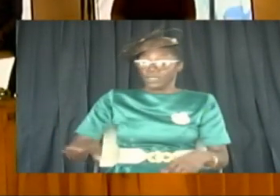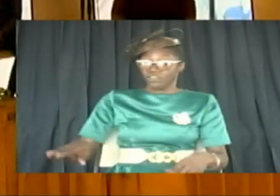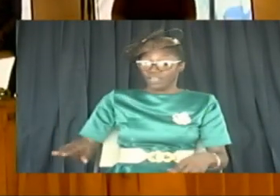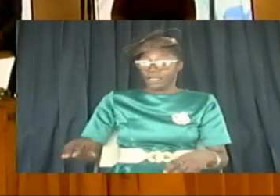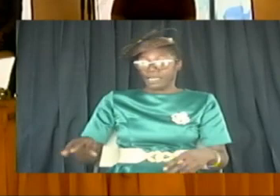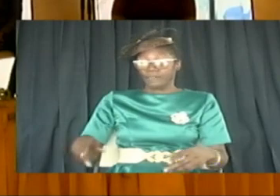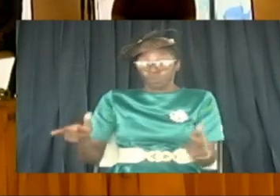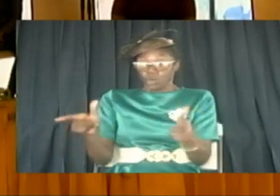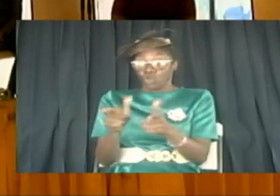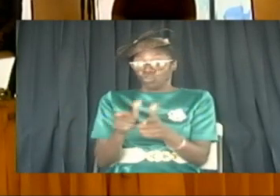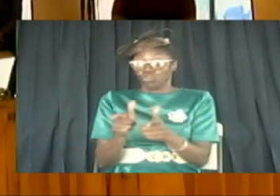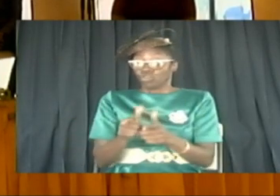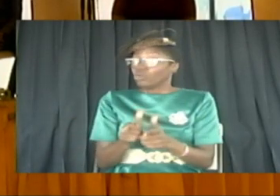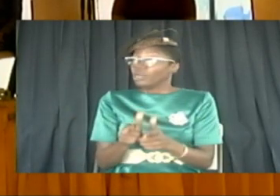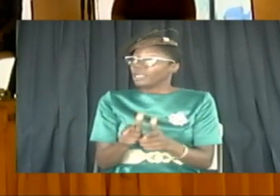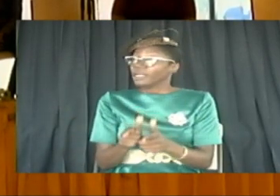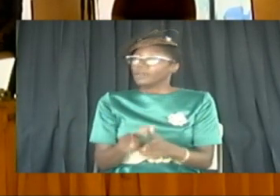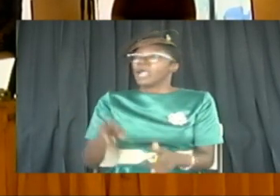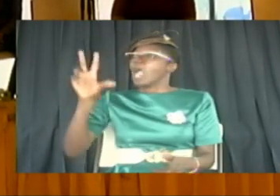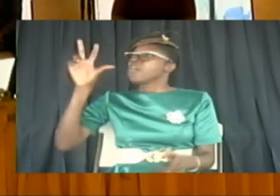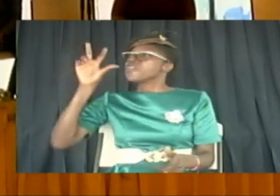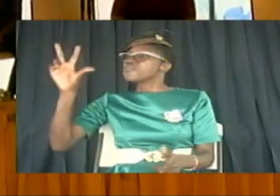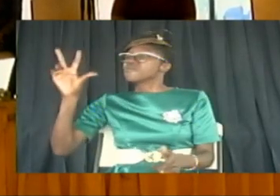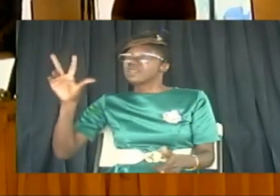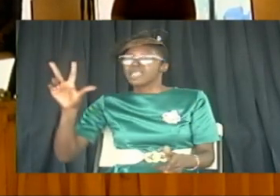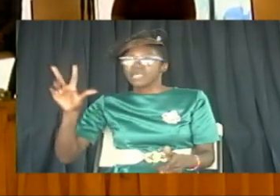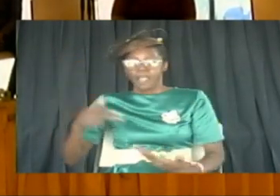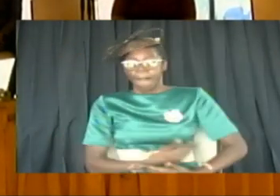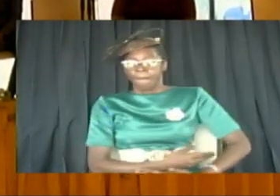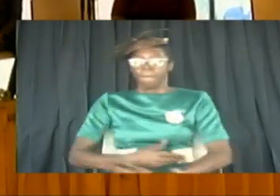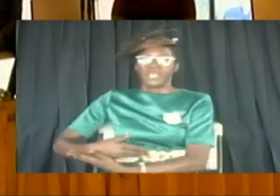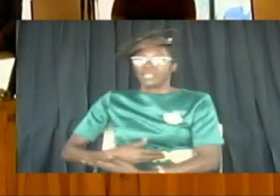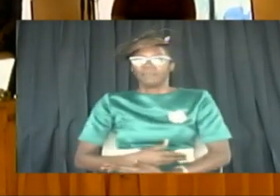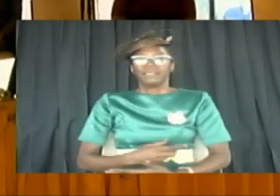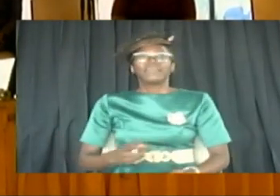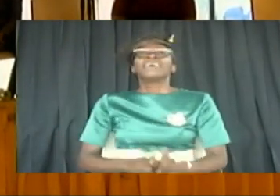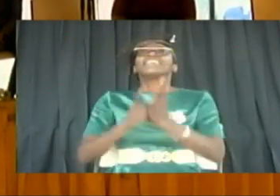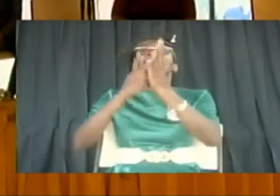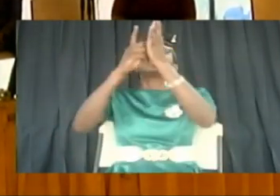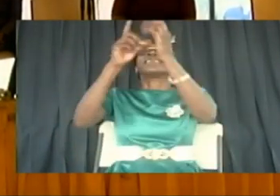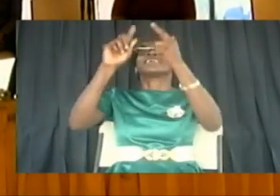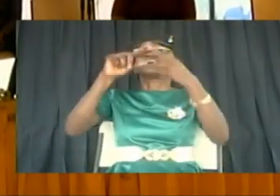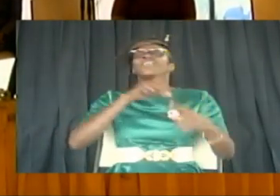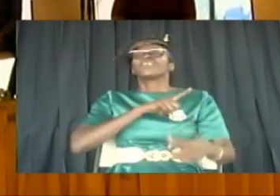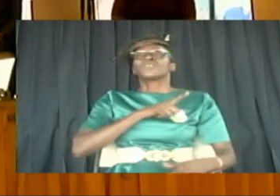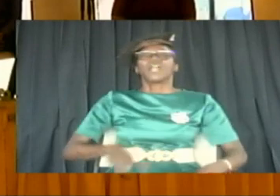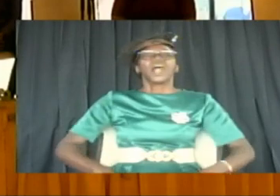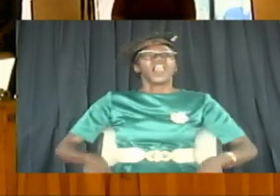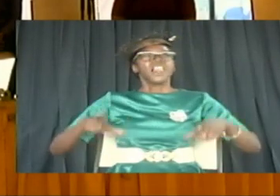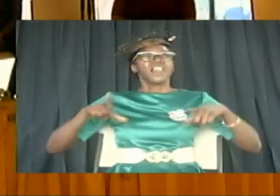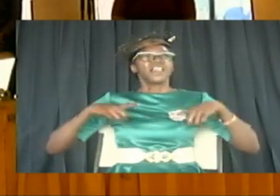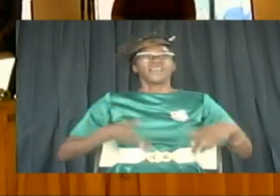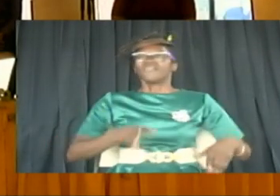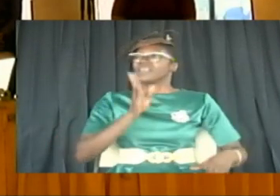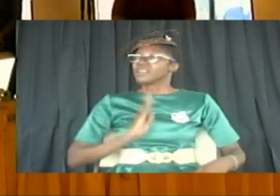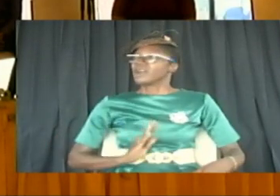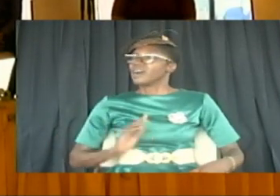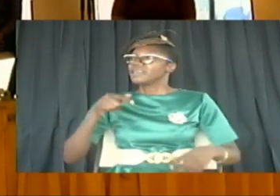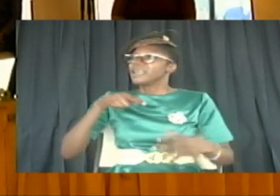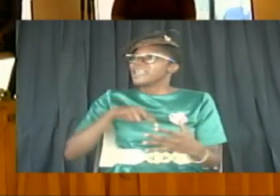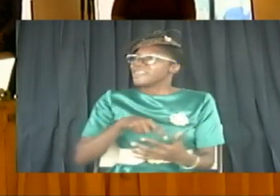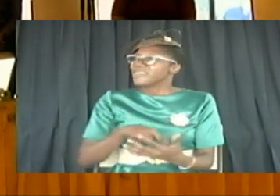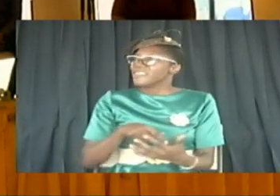three little ones are going to be dedicated to the living God in this COVID